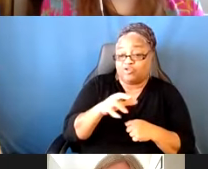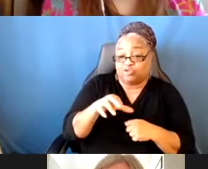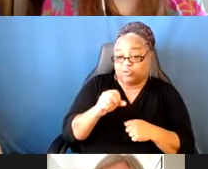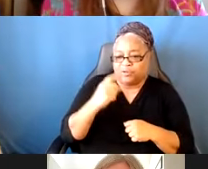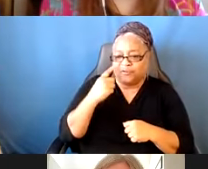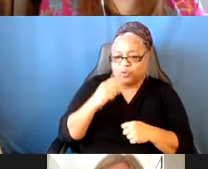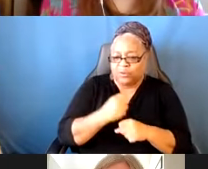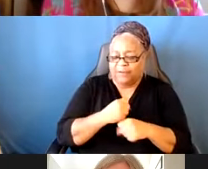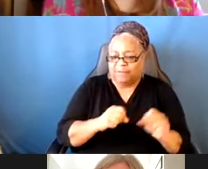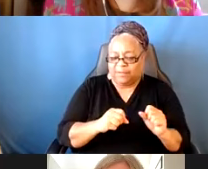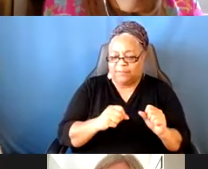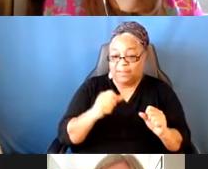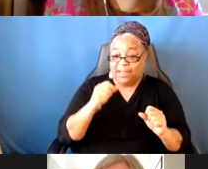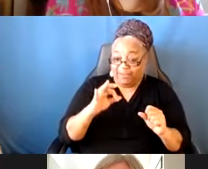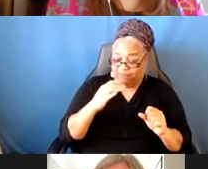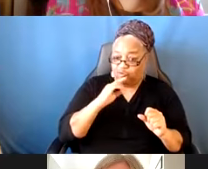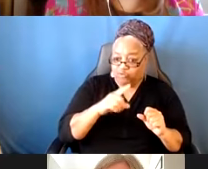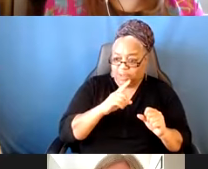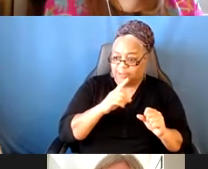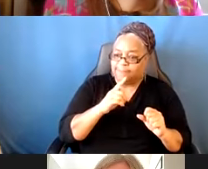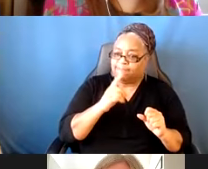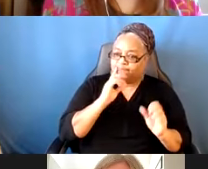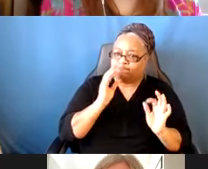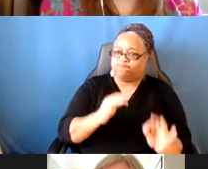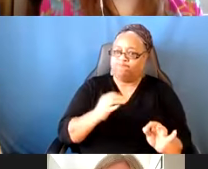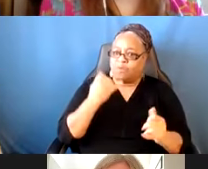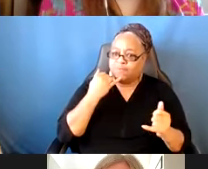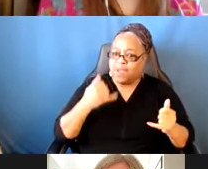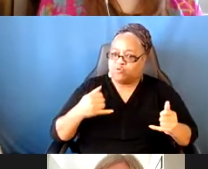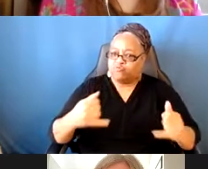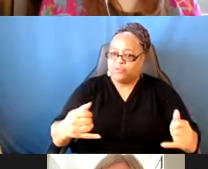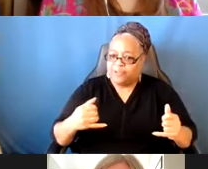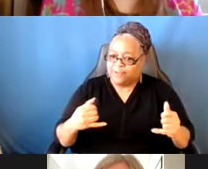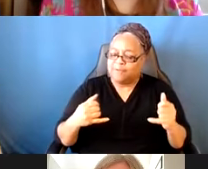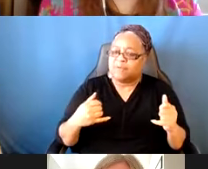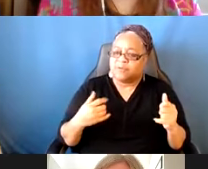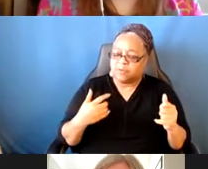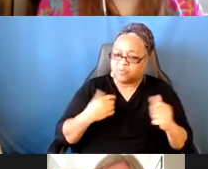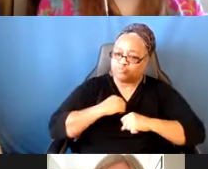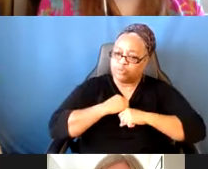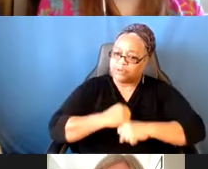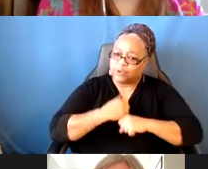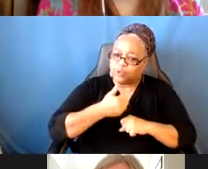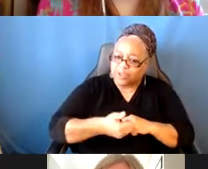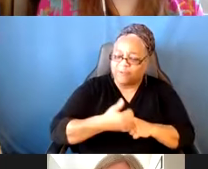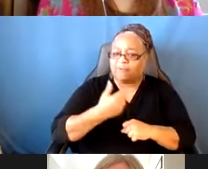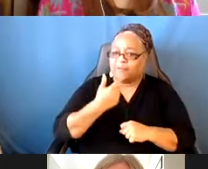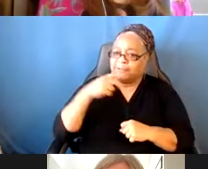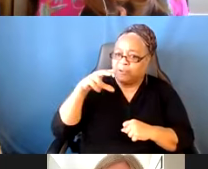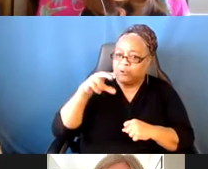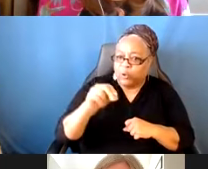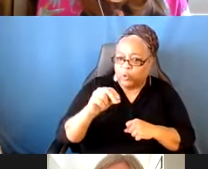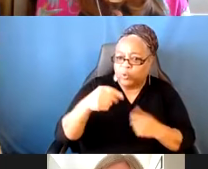your boundaries, to standing up for yourself and saying no if you're in a